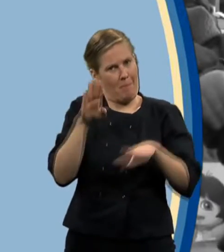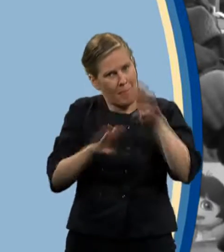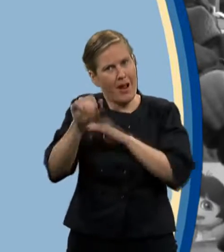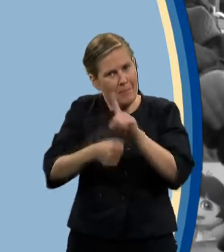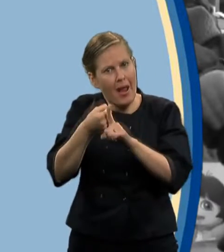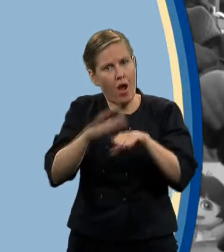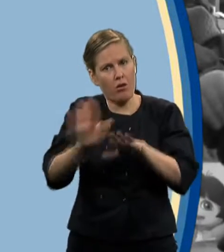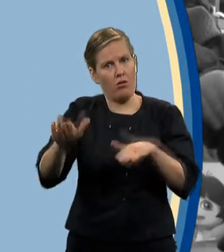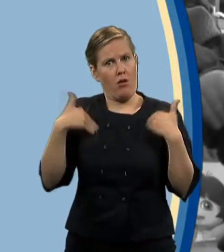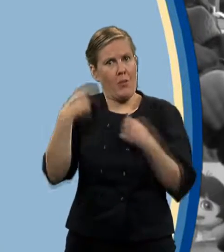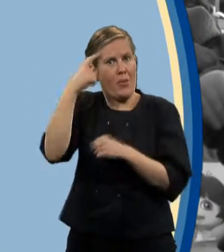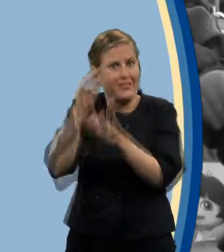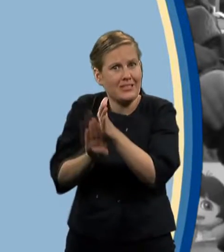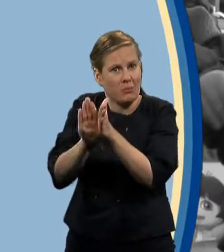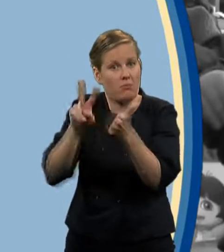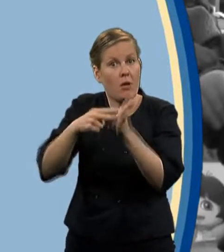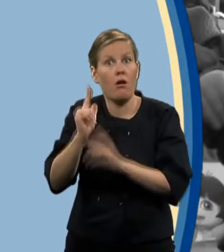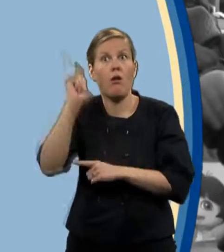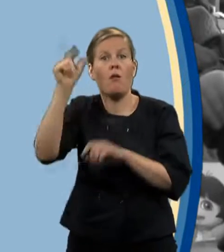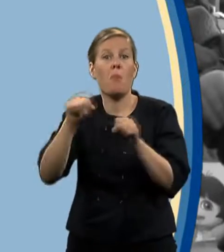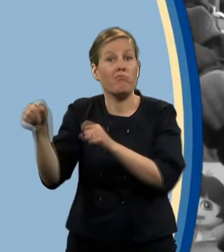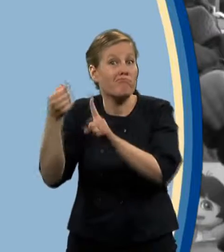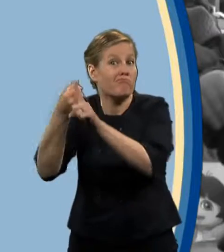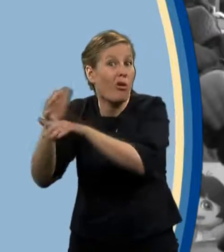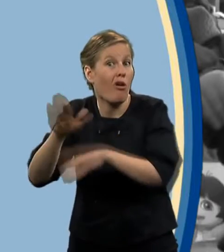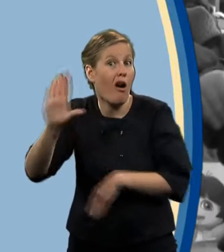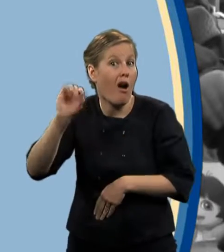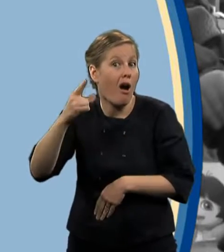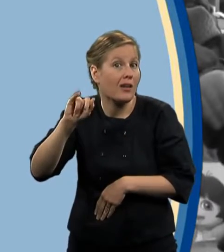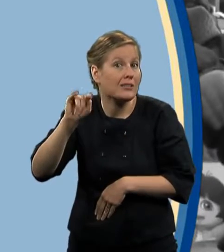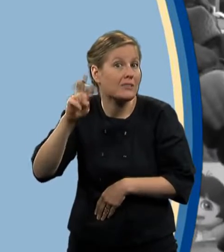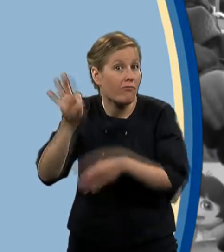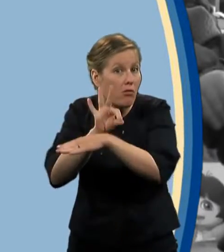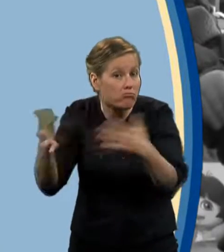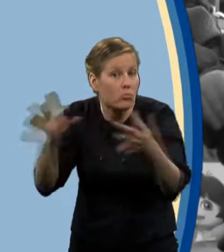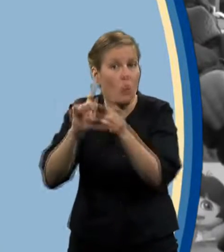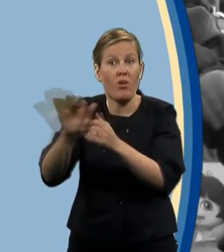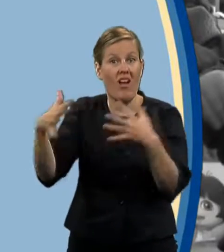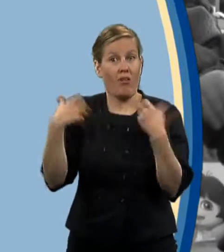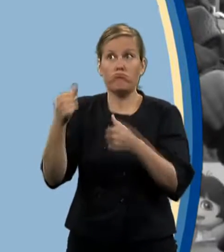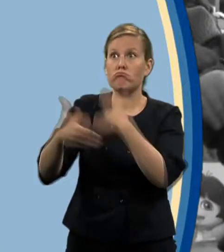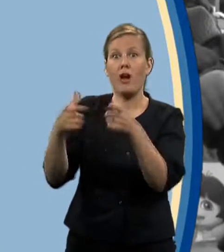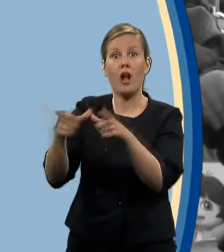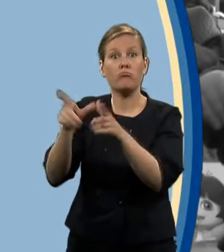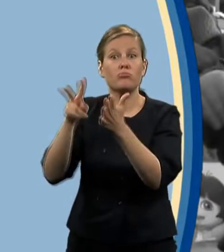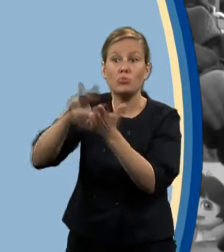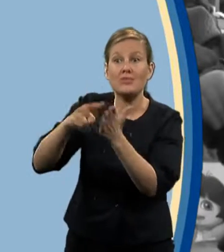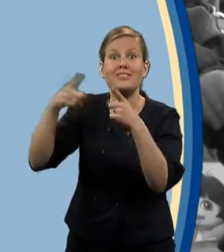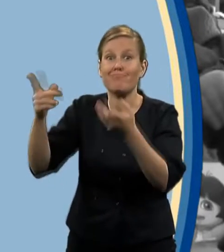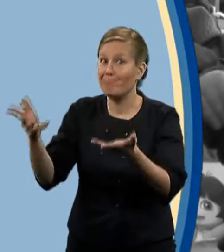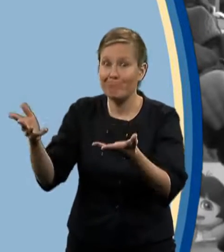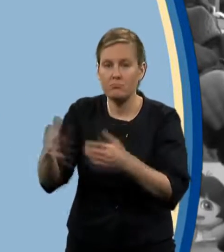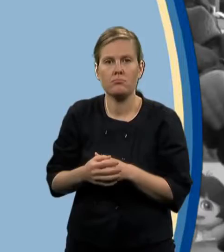These biological impacts on early brain development in turn have implications for the brain's higher cognitive functions. For